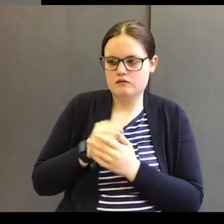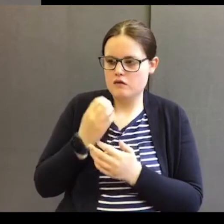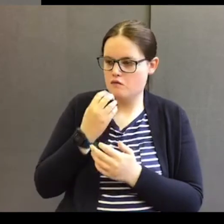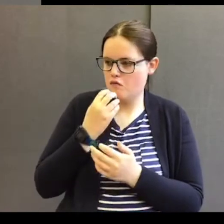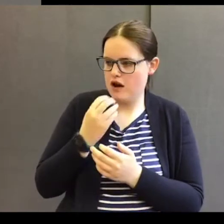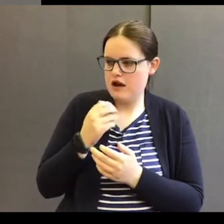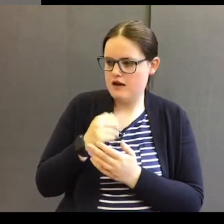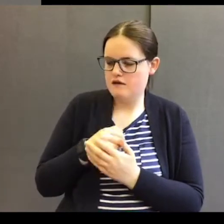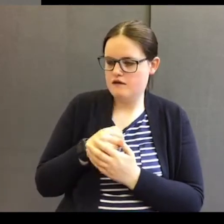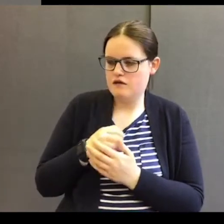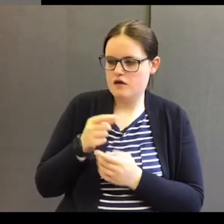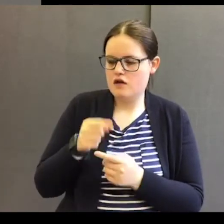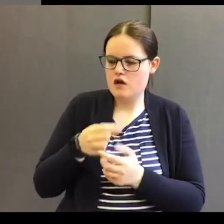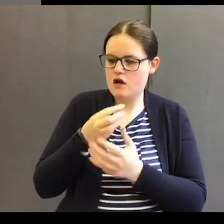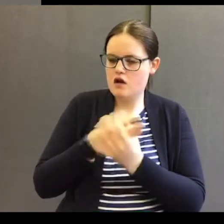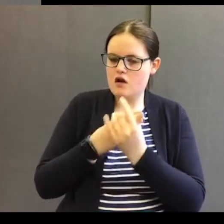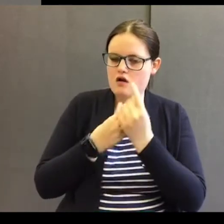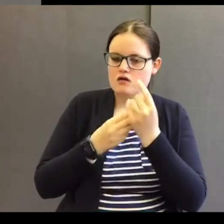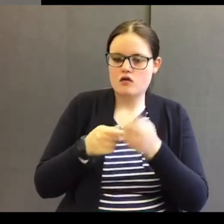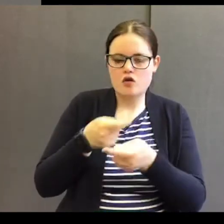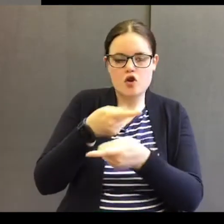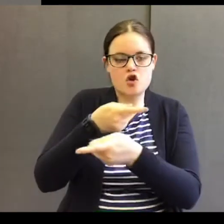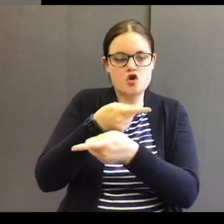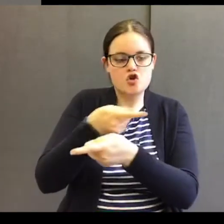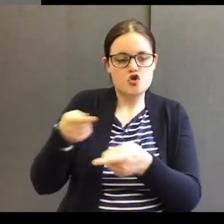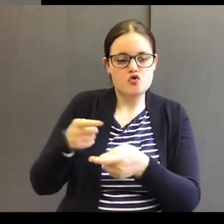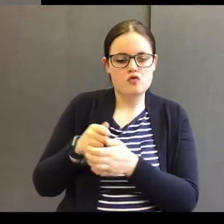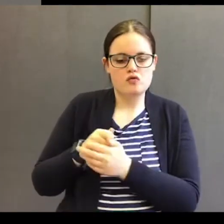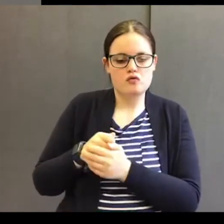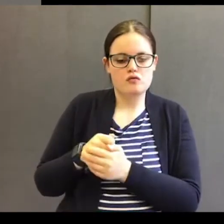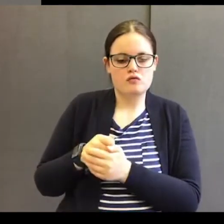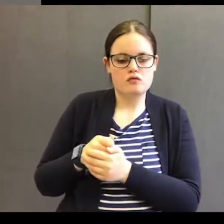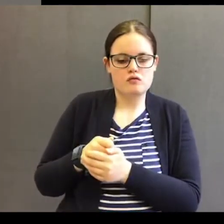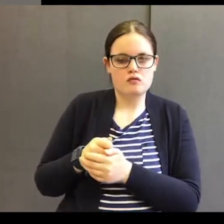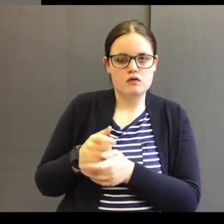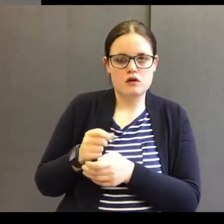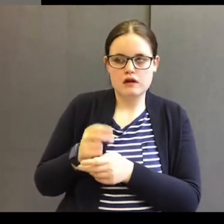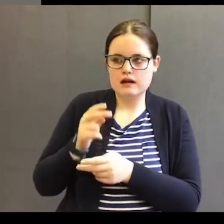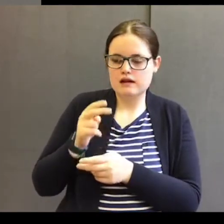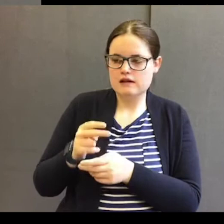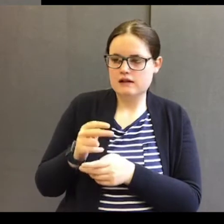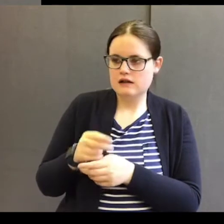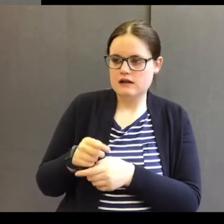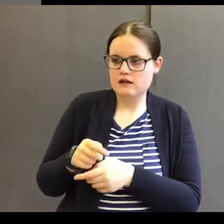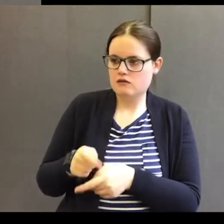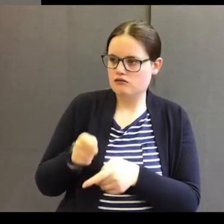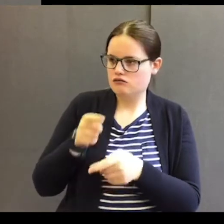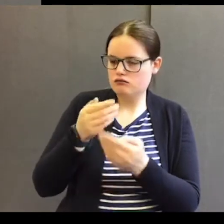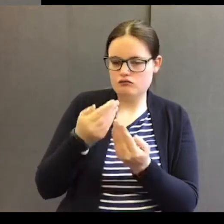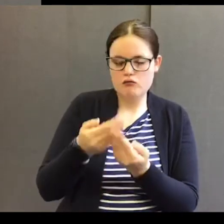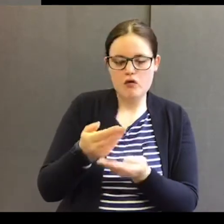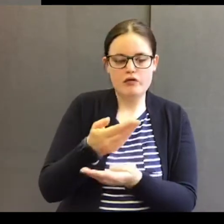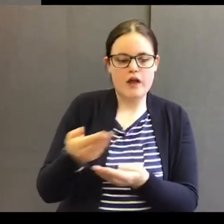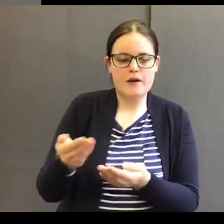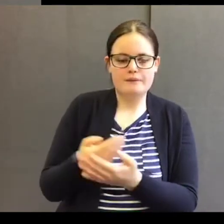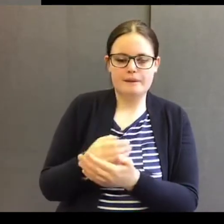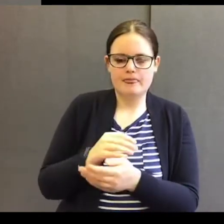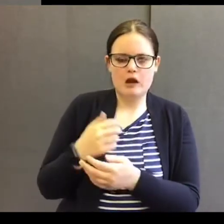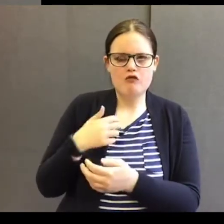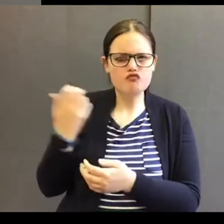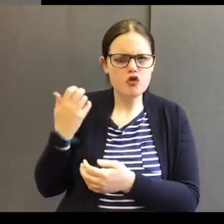courage, courage. The God that you can see them pointing the